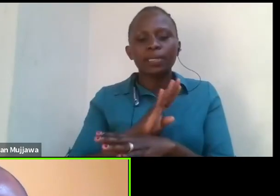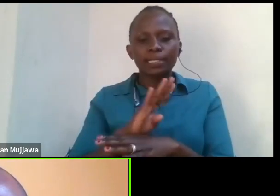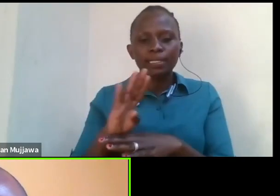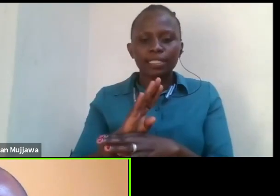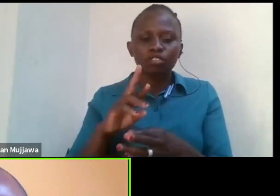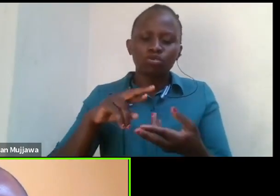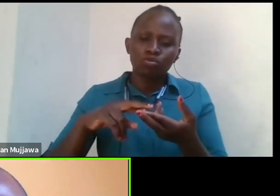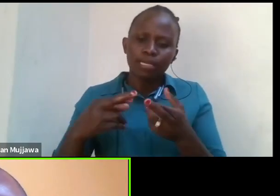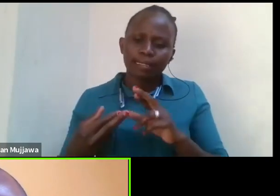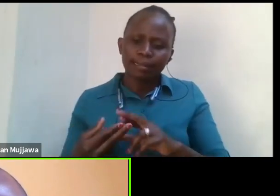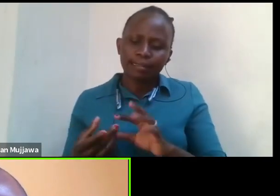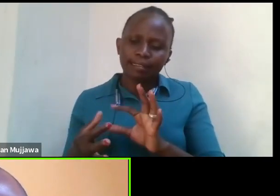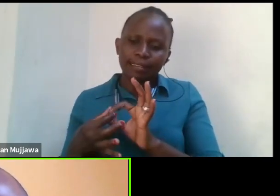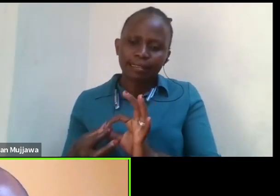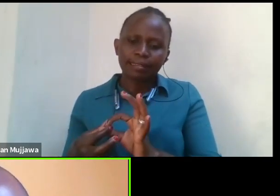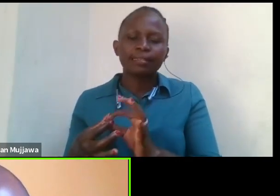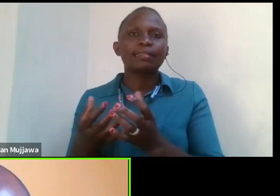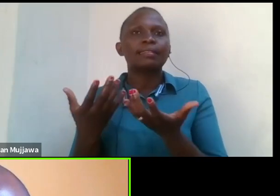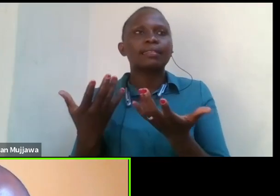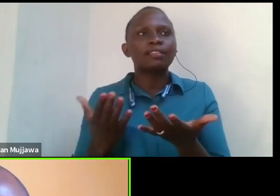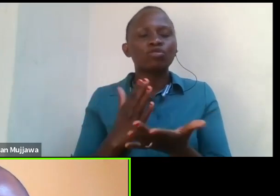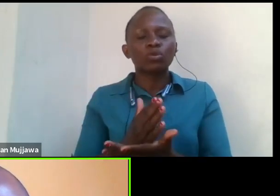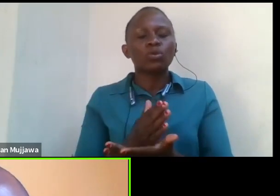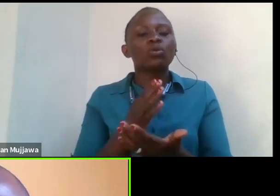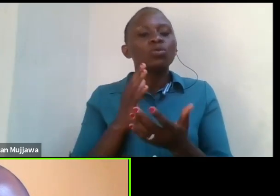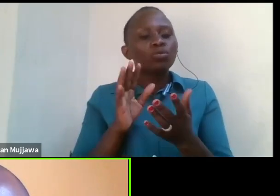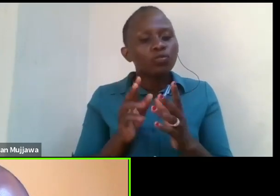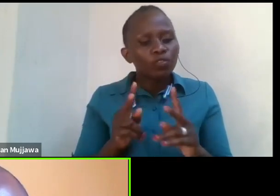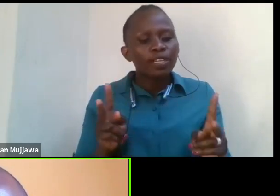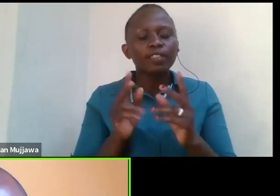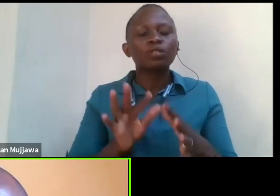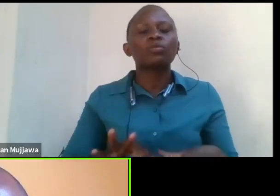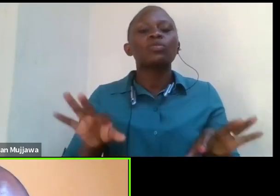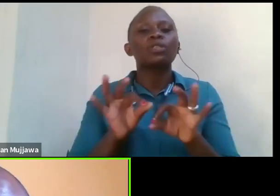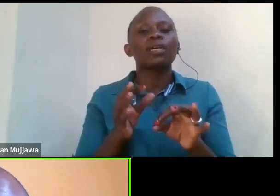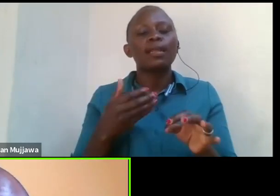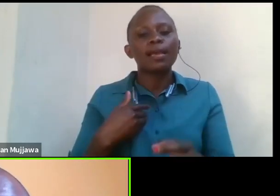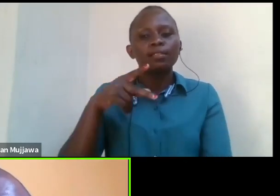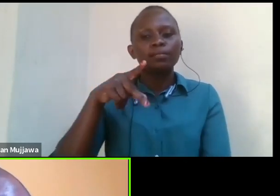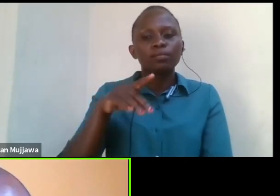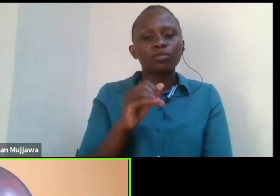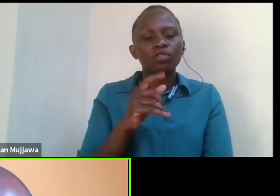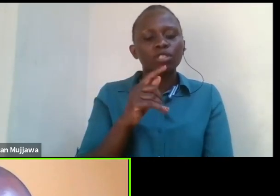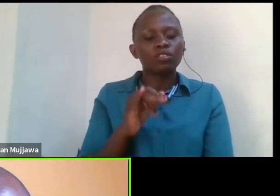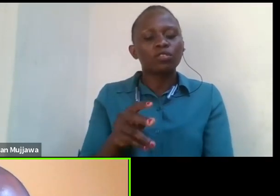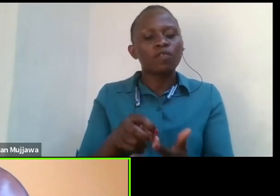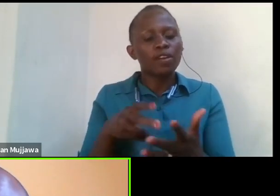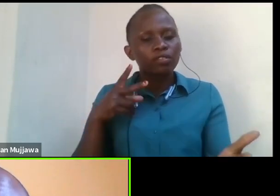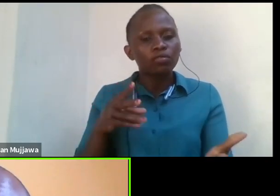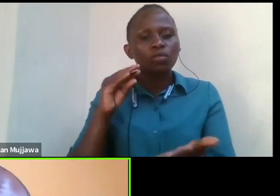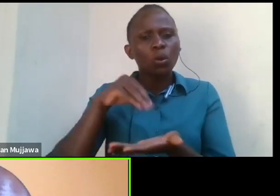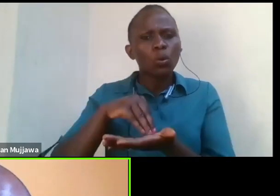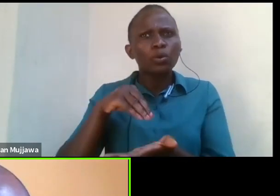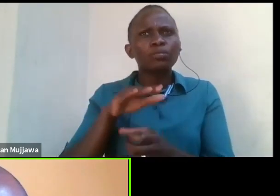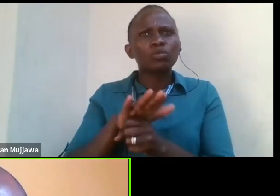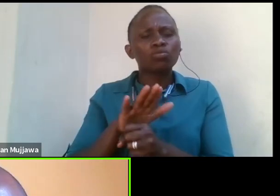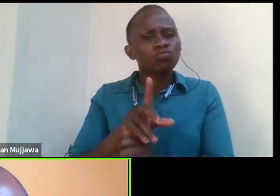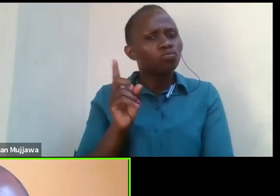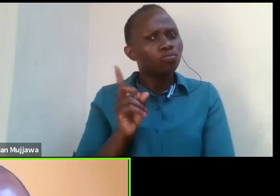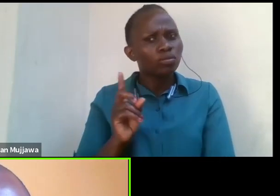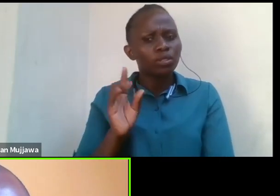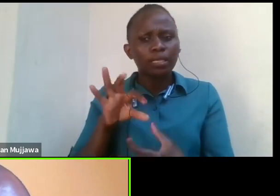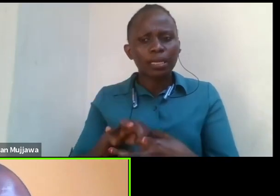related information that is quite useful, has got potential value, not very common in terms of